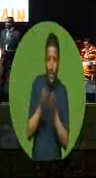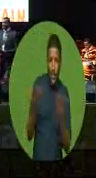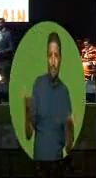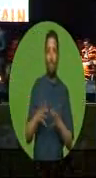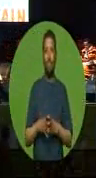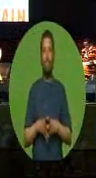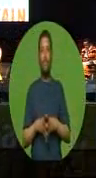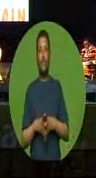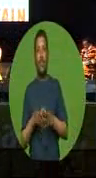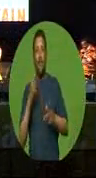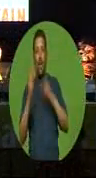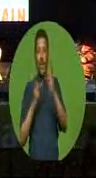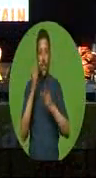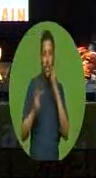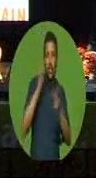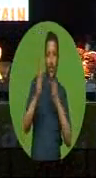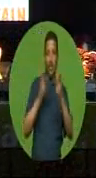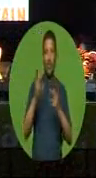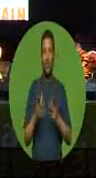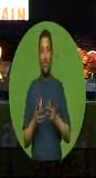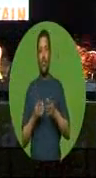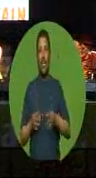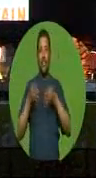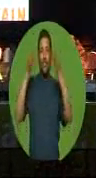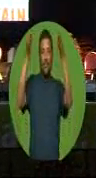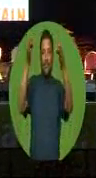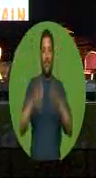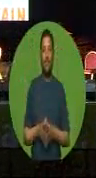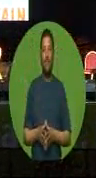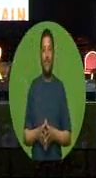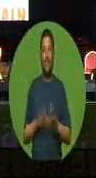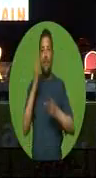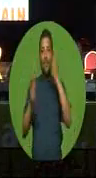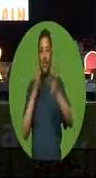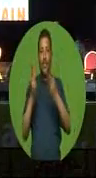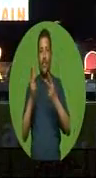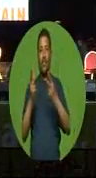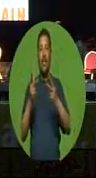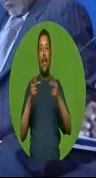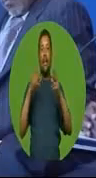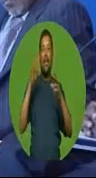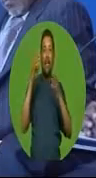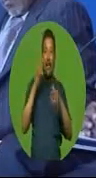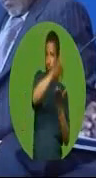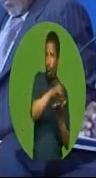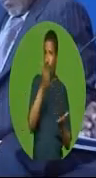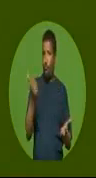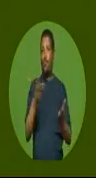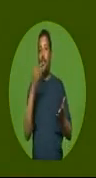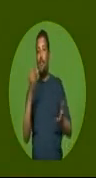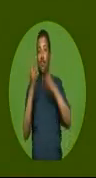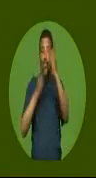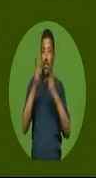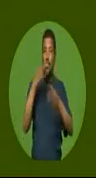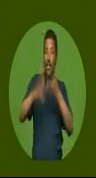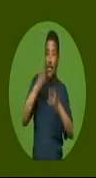conferences, vacation, transit, visiting relatives, and others.